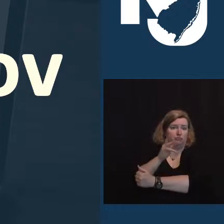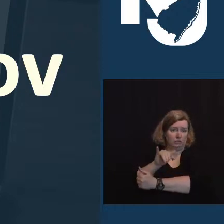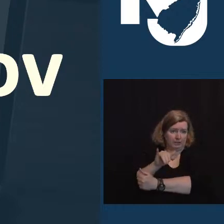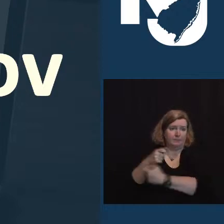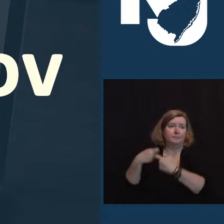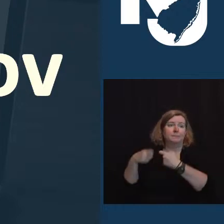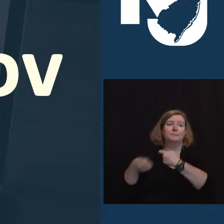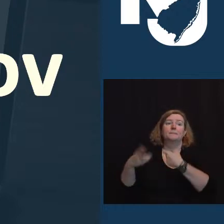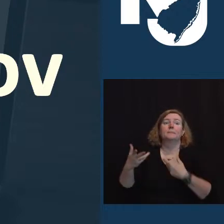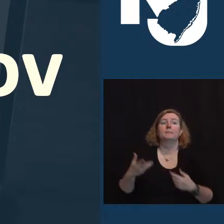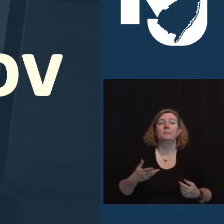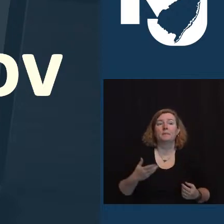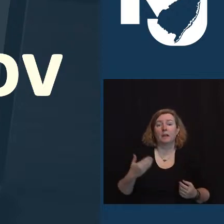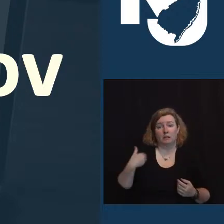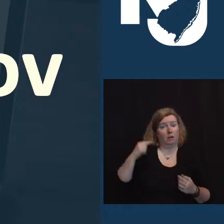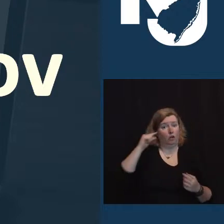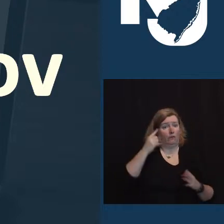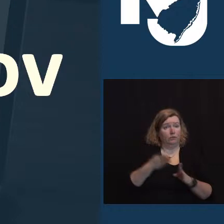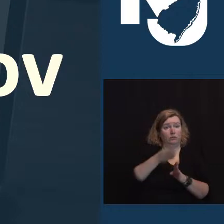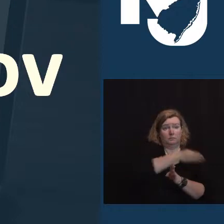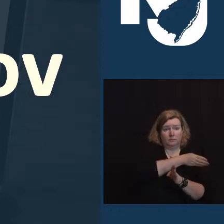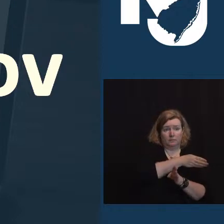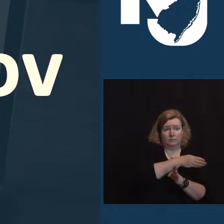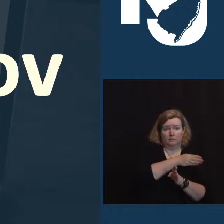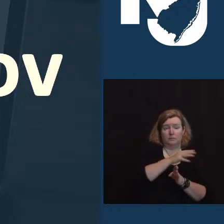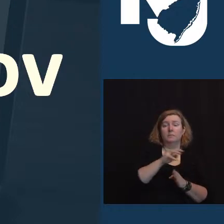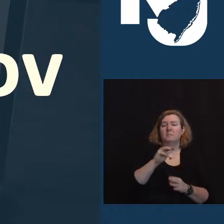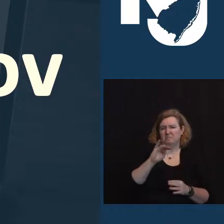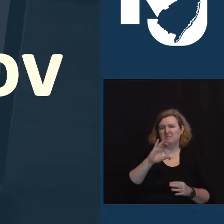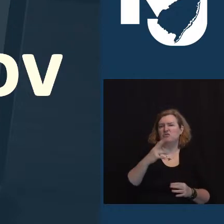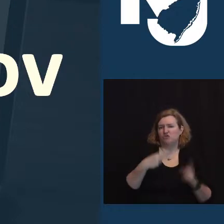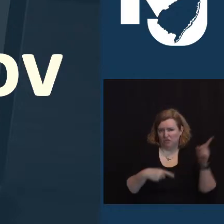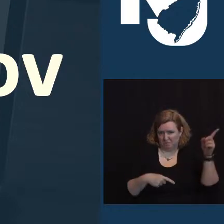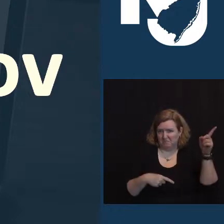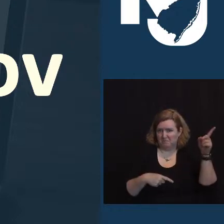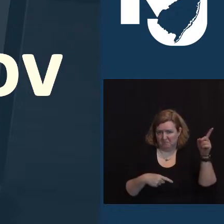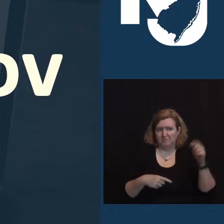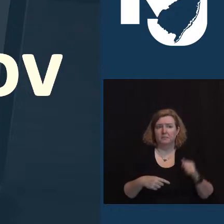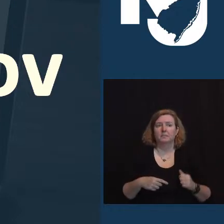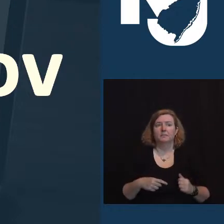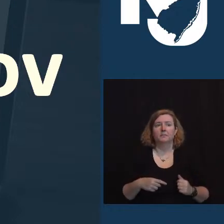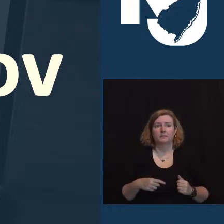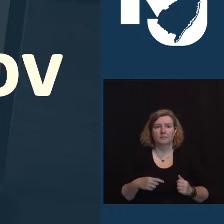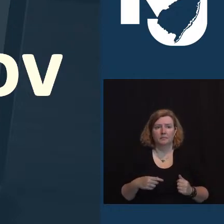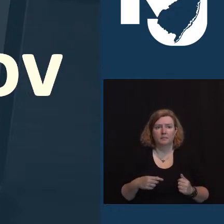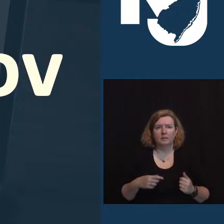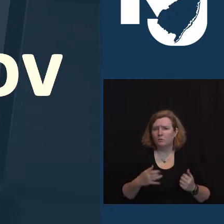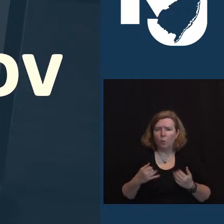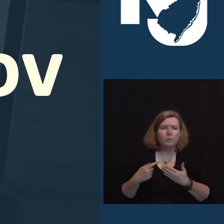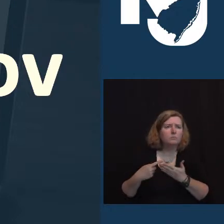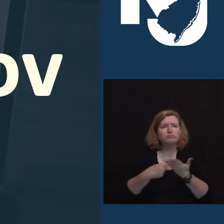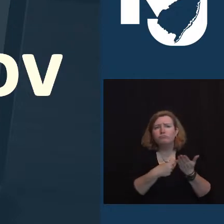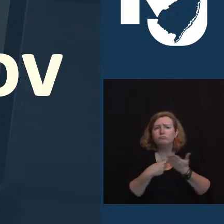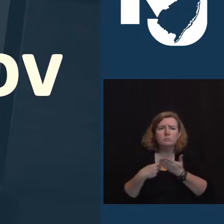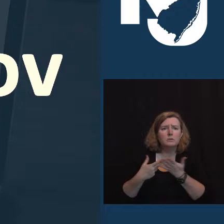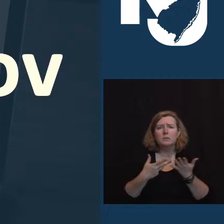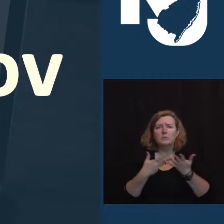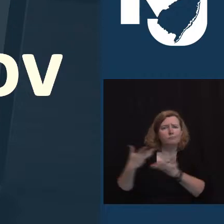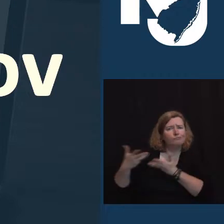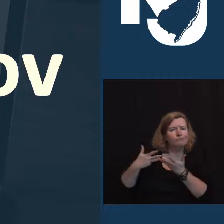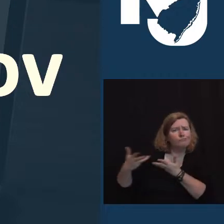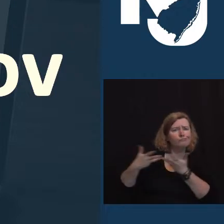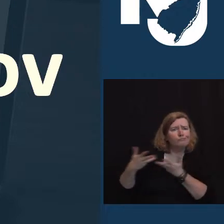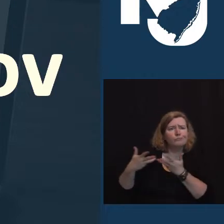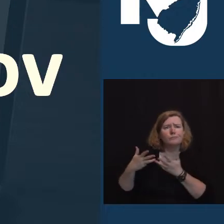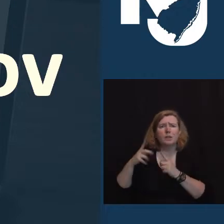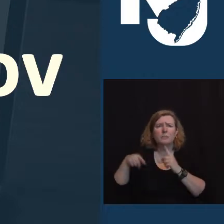Michigan, and talked about a lot of the common ground we have with the federal initiatives, and spent a considerable amount of time